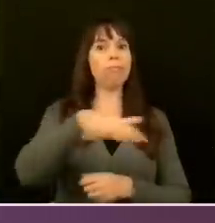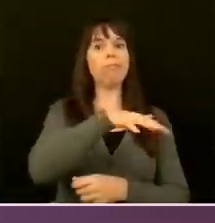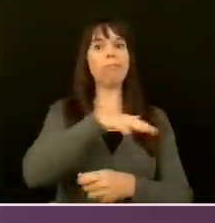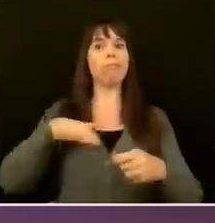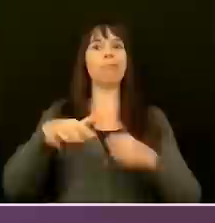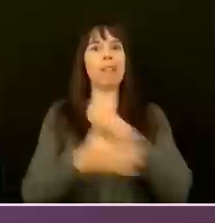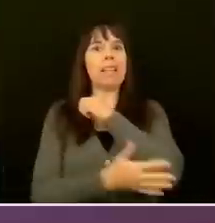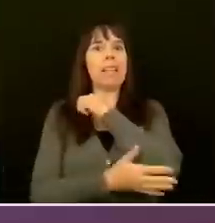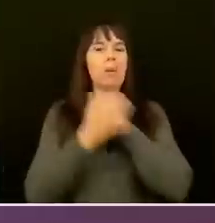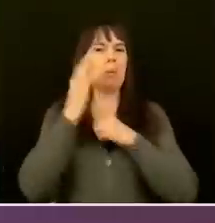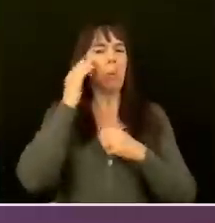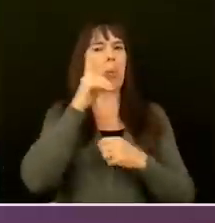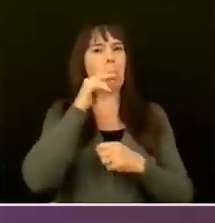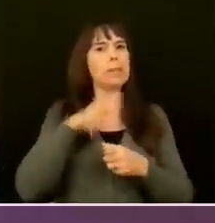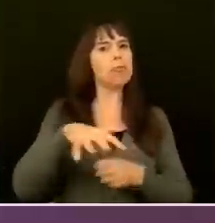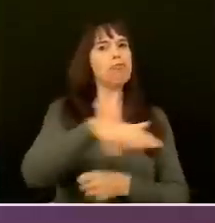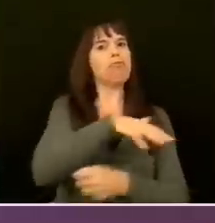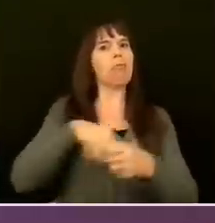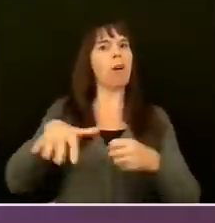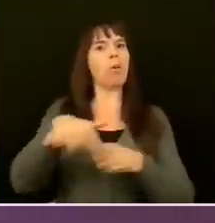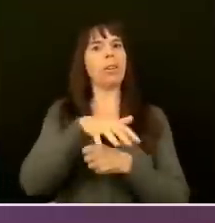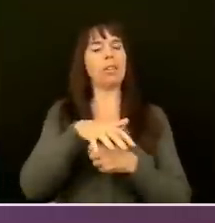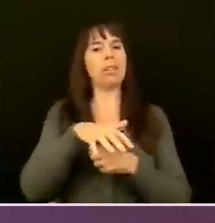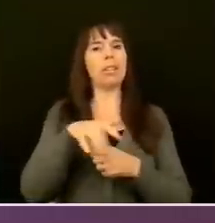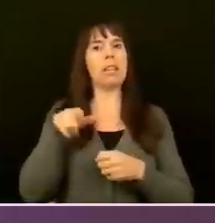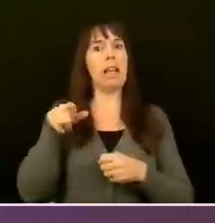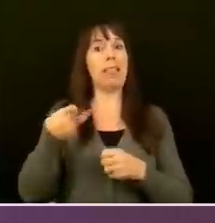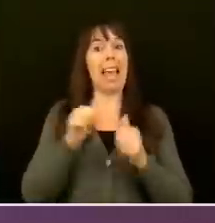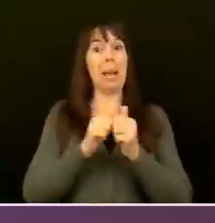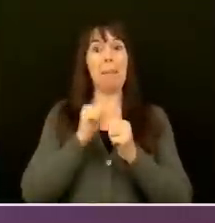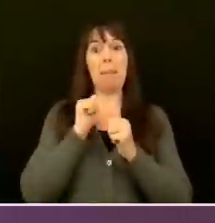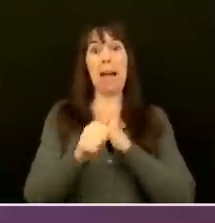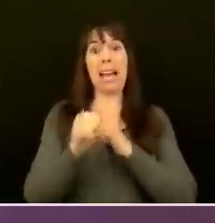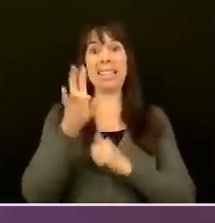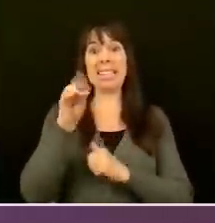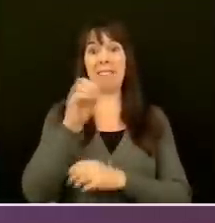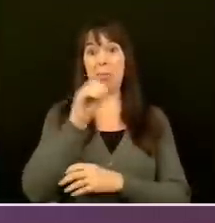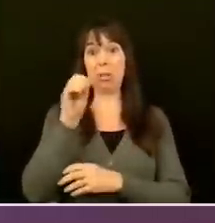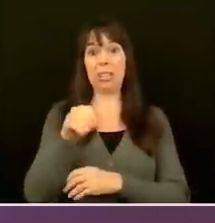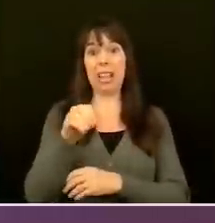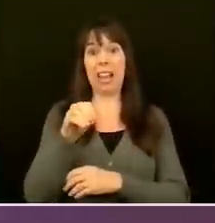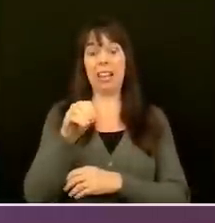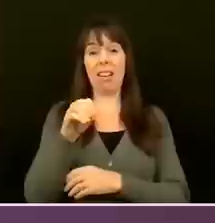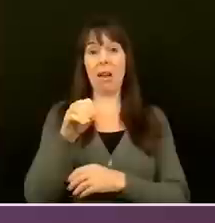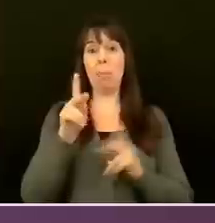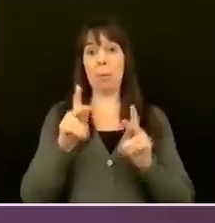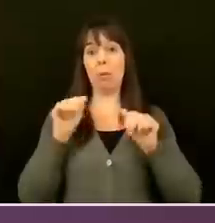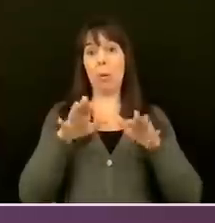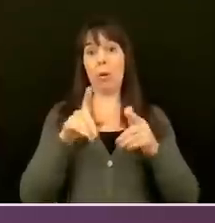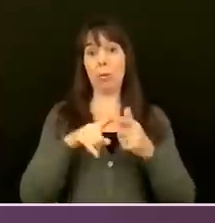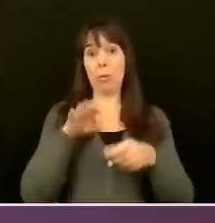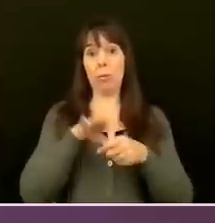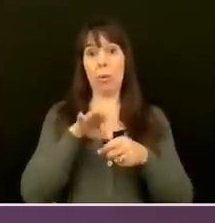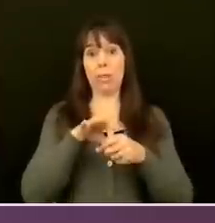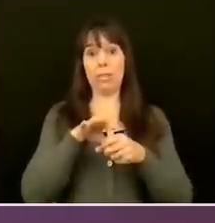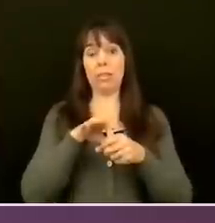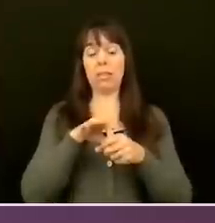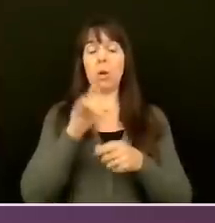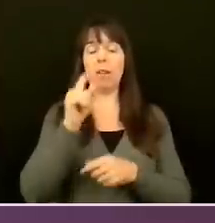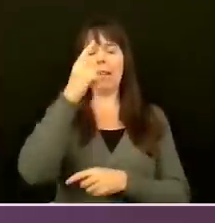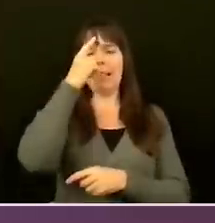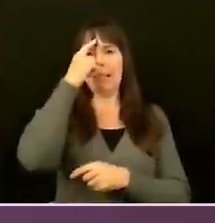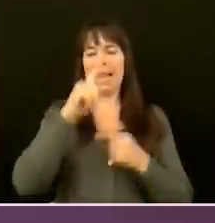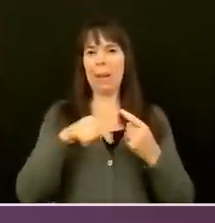know who surrounds us, they exceeded 70% of turnout. So when you think